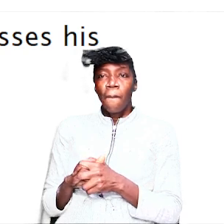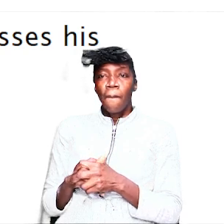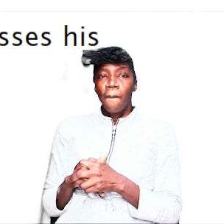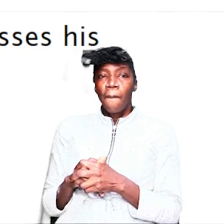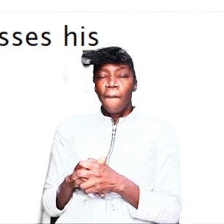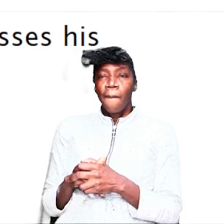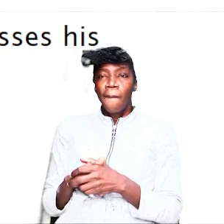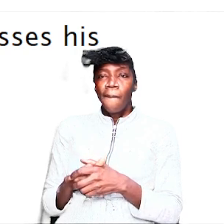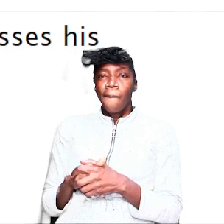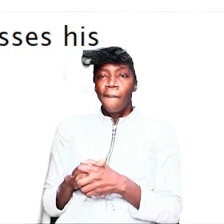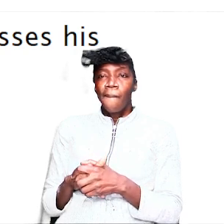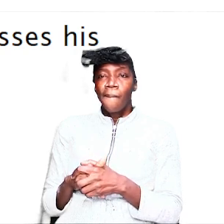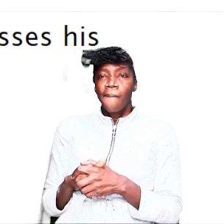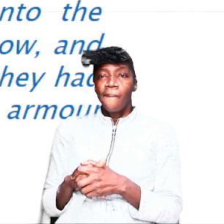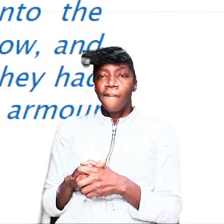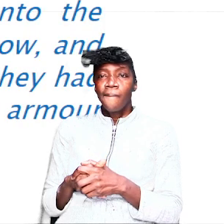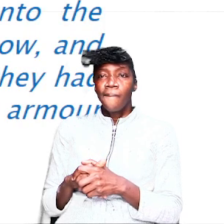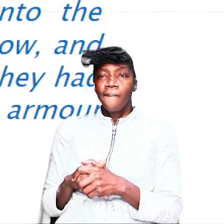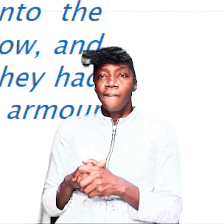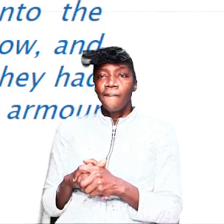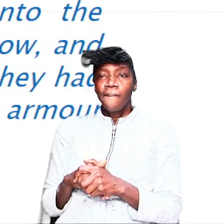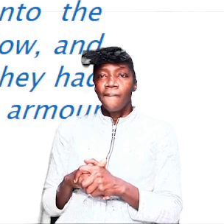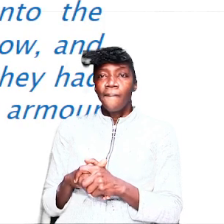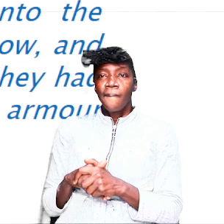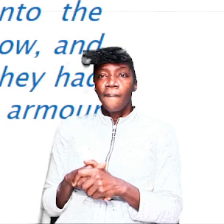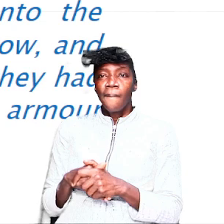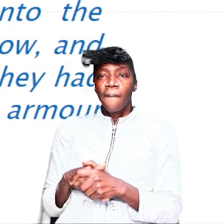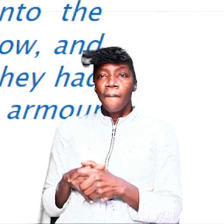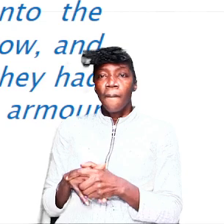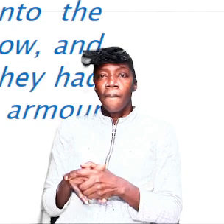Yes, go down a little bit more. We mentioned all of that.